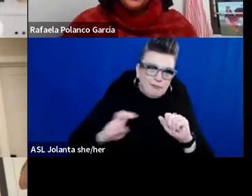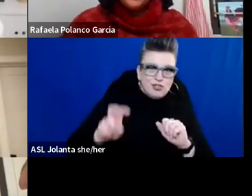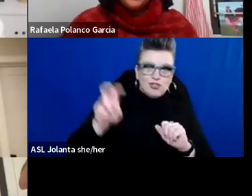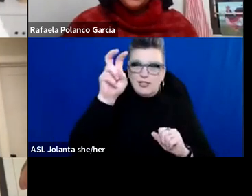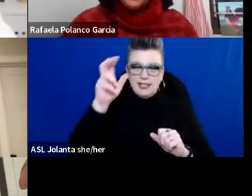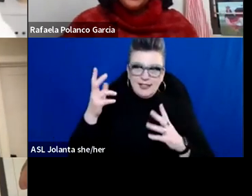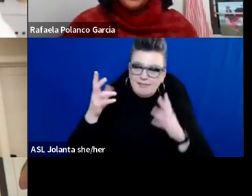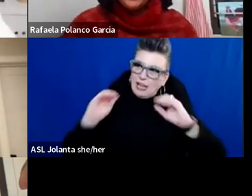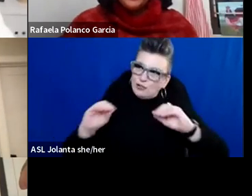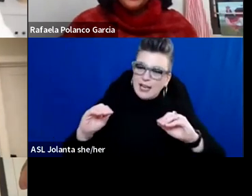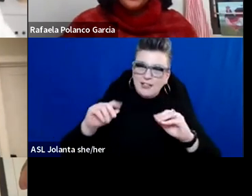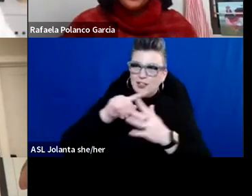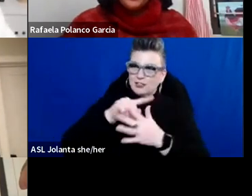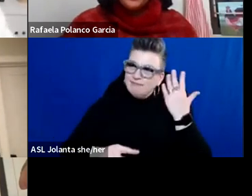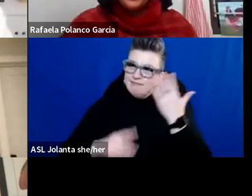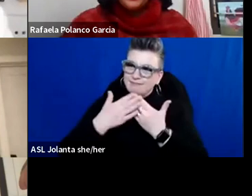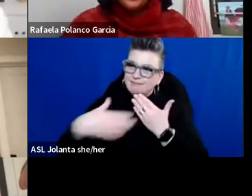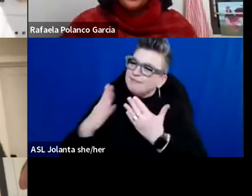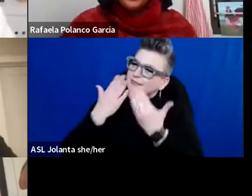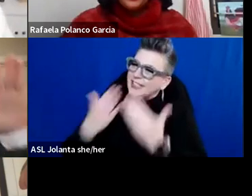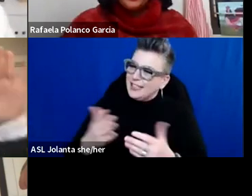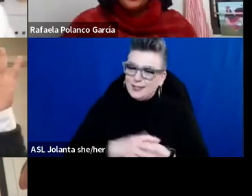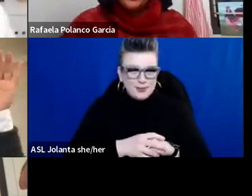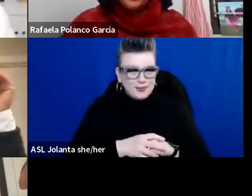thank you thank you